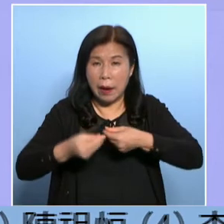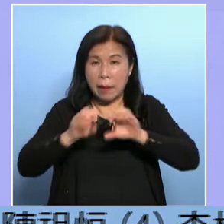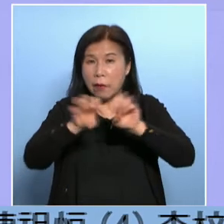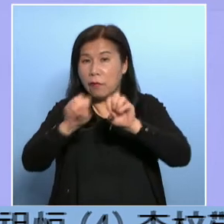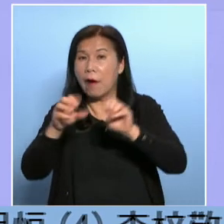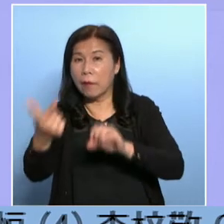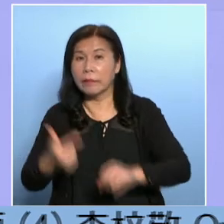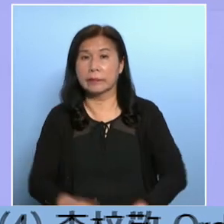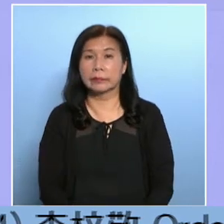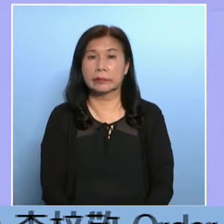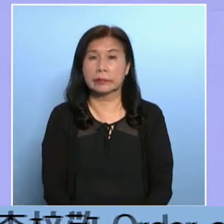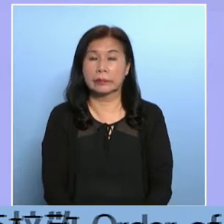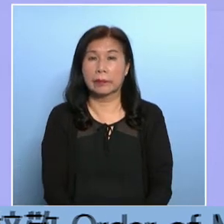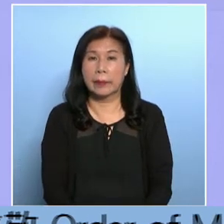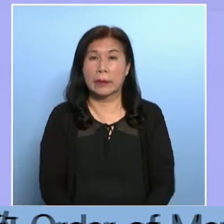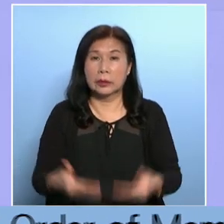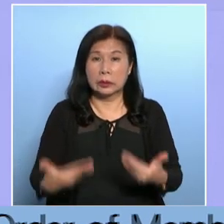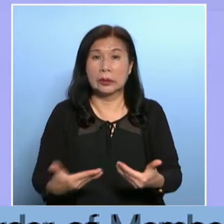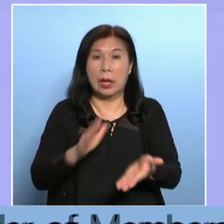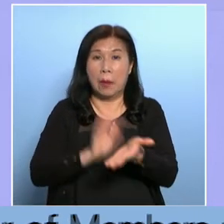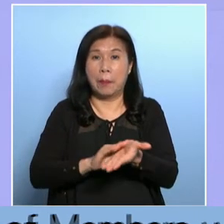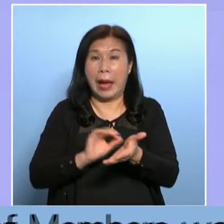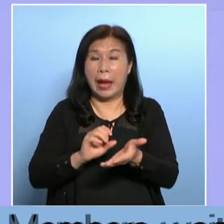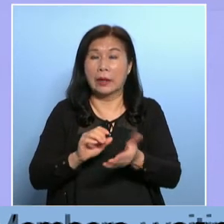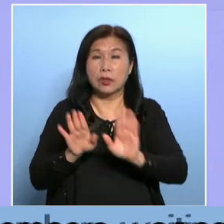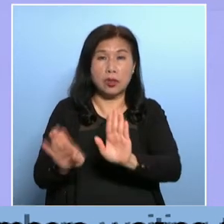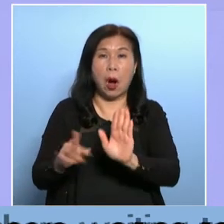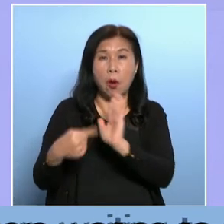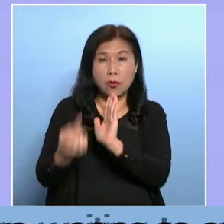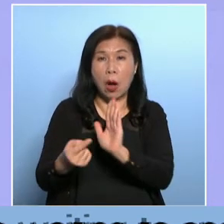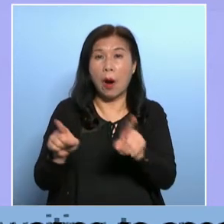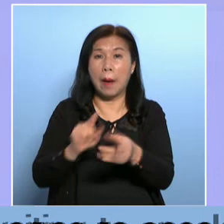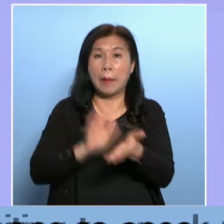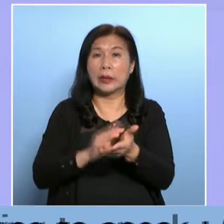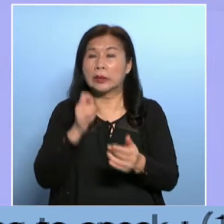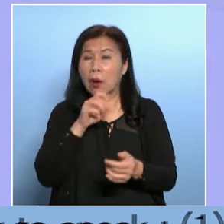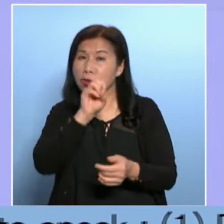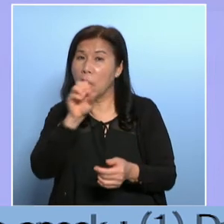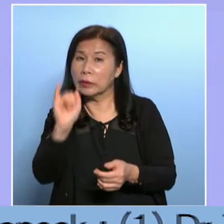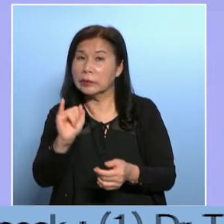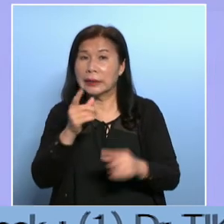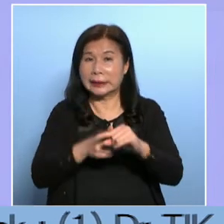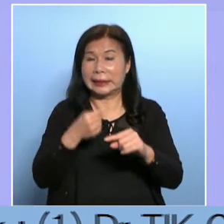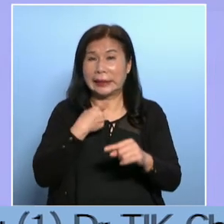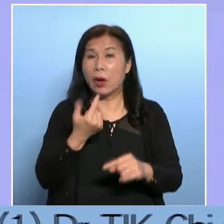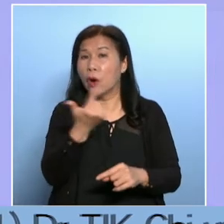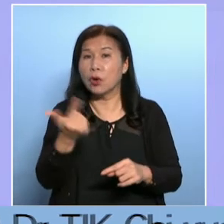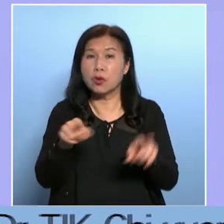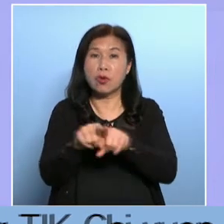emerging and spreading rapidly in South Africa? In the course of fighting the AIDS wave,